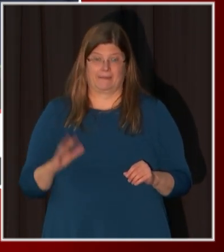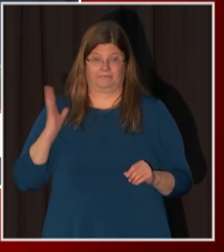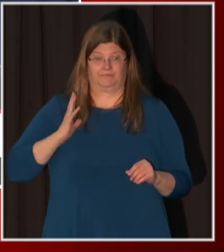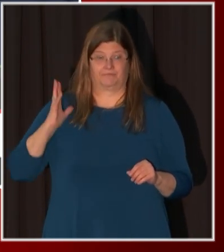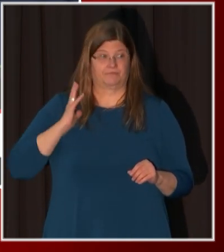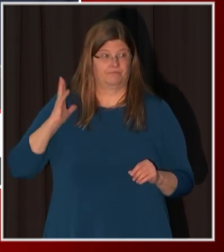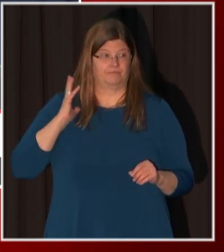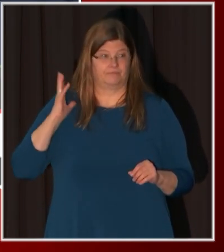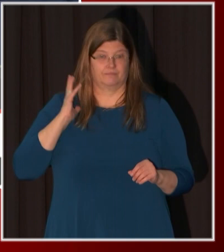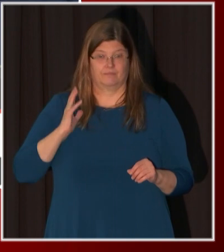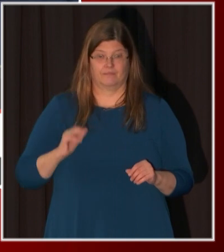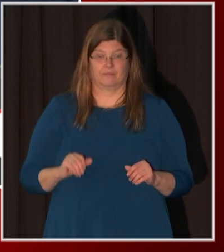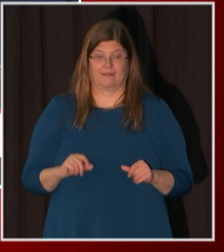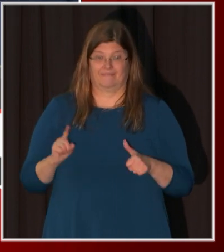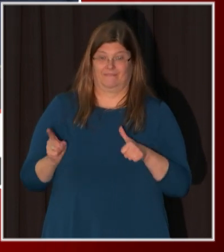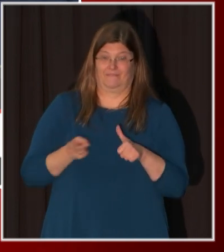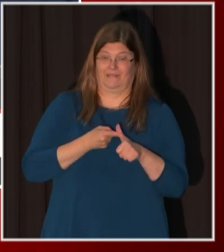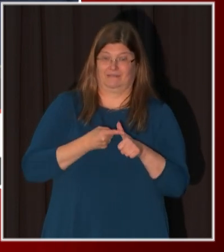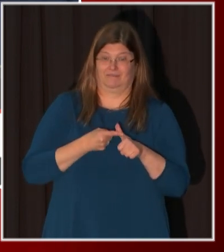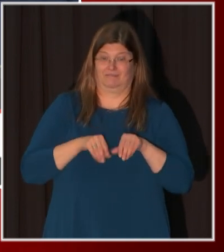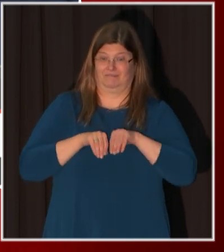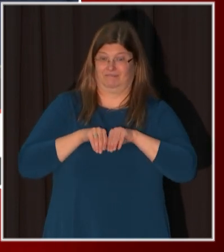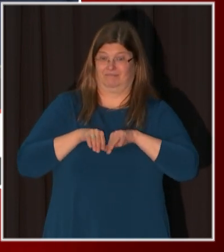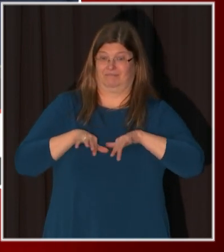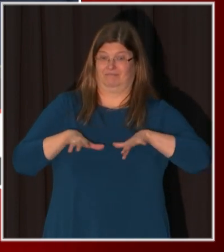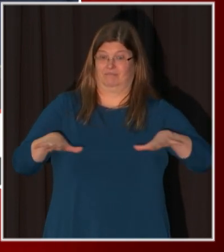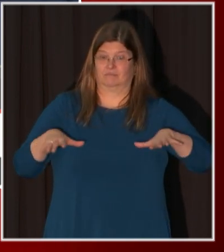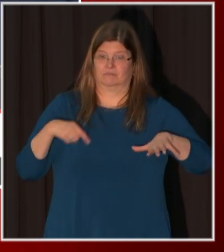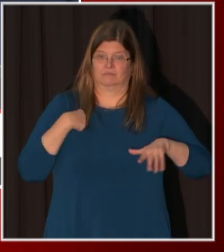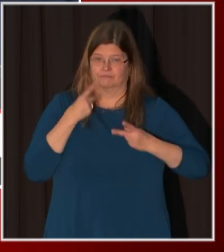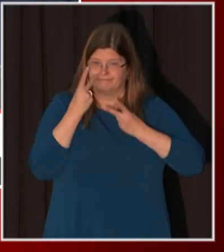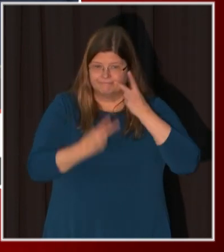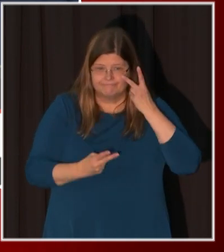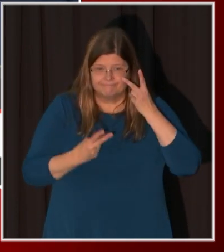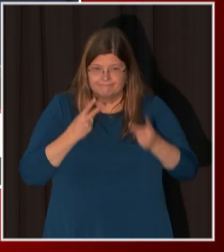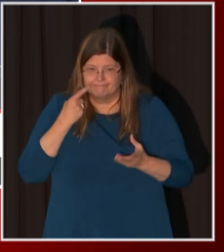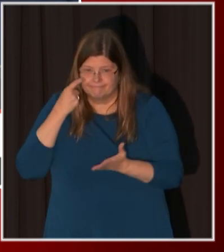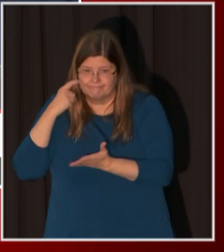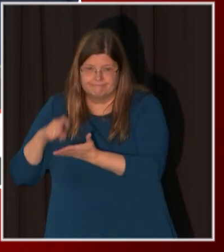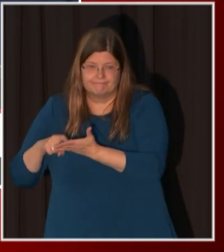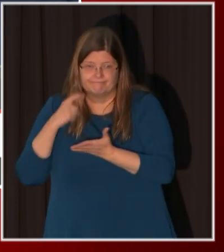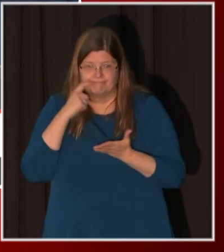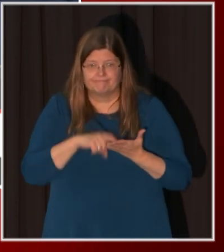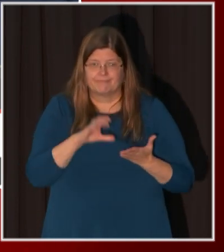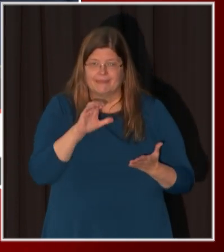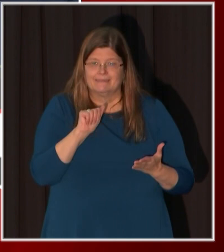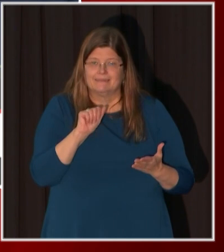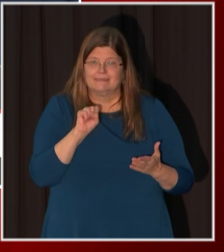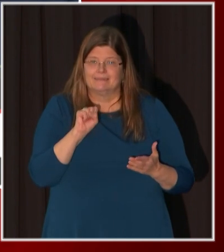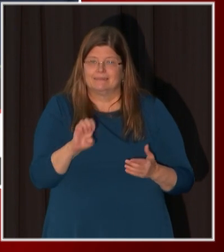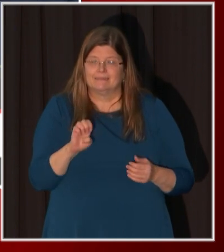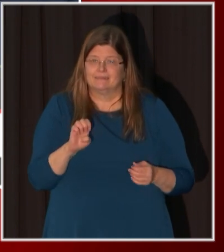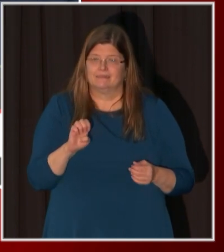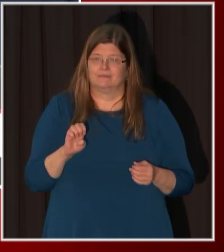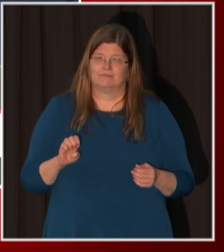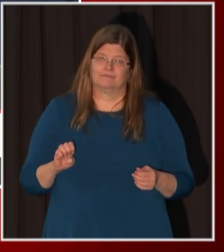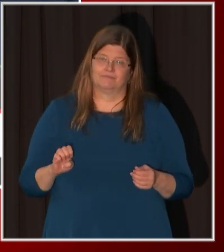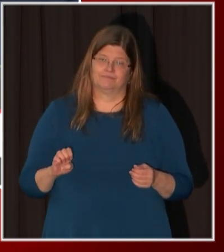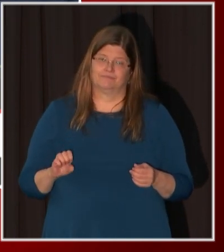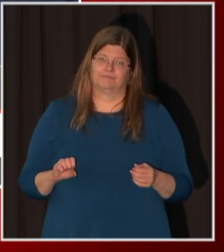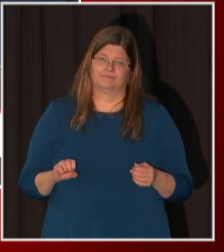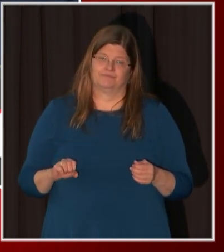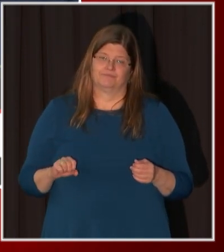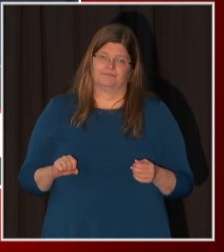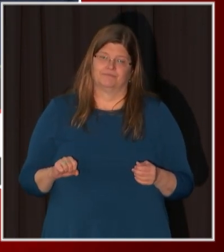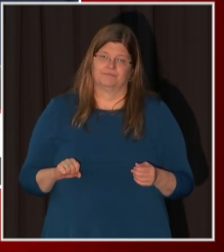the pandemic's impact in the district, we saw what we call case importation. So a lot of our cases, or 22% of our cases,